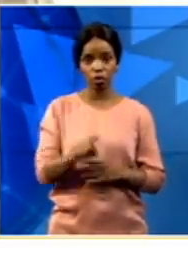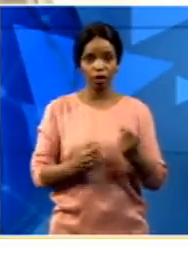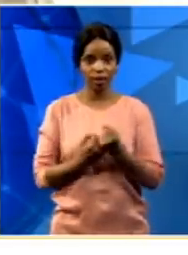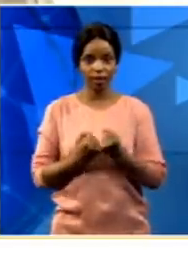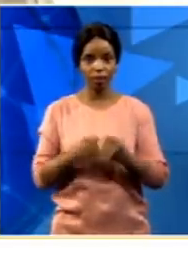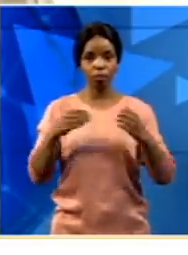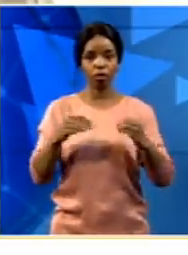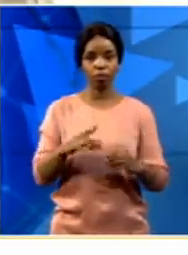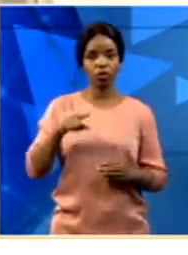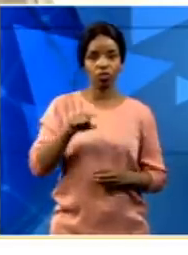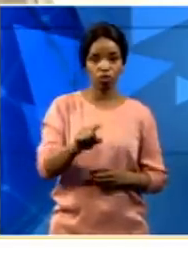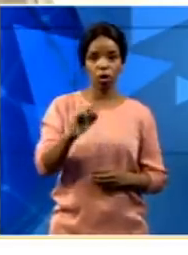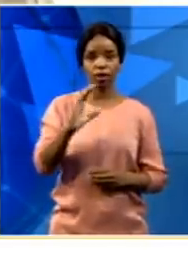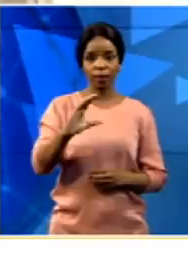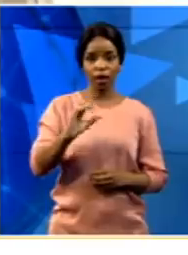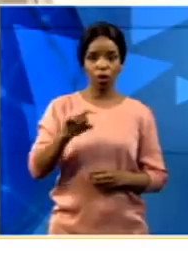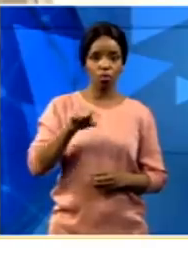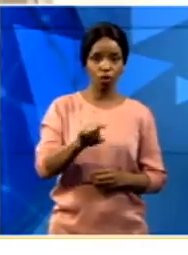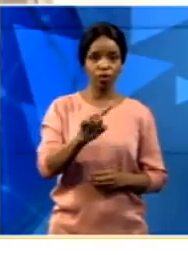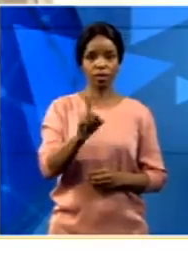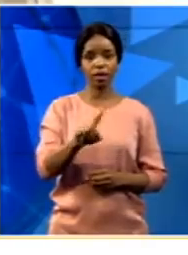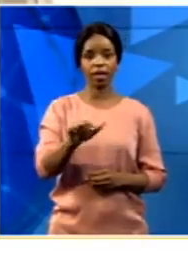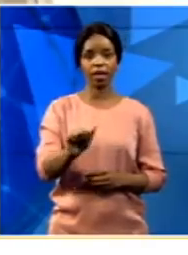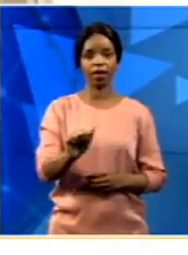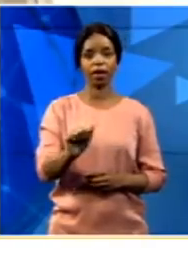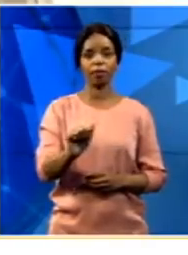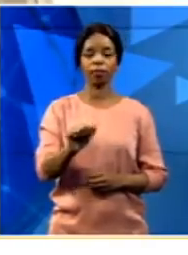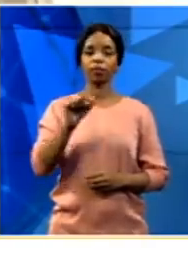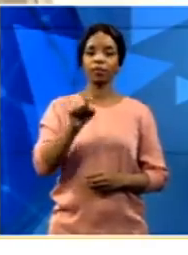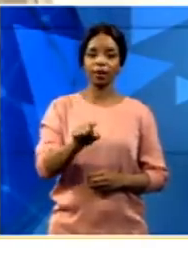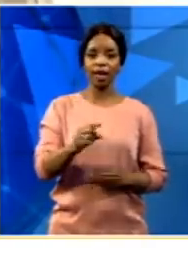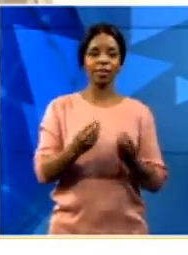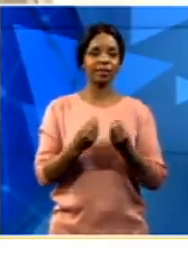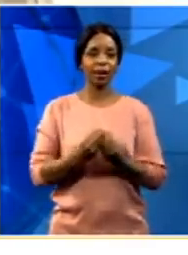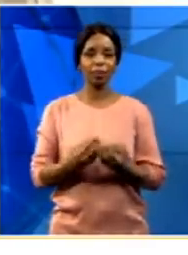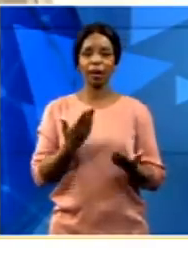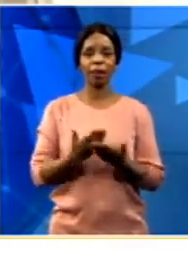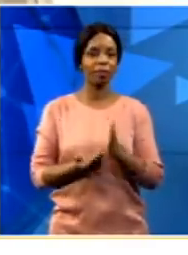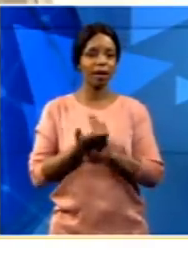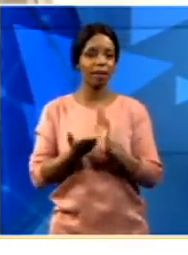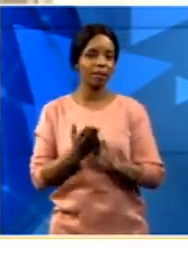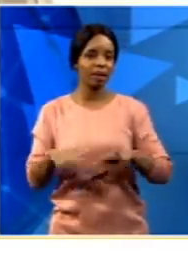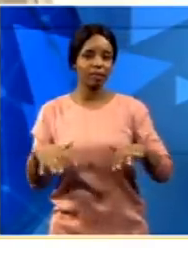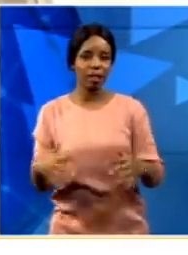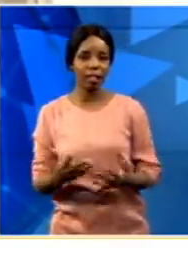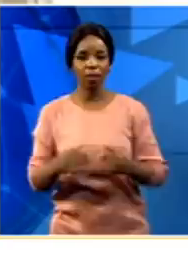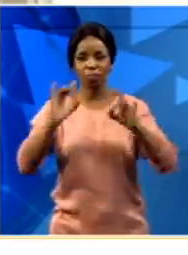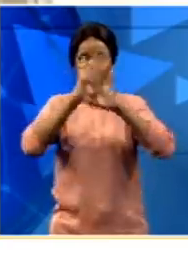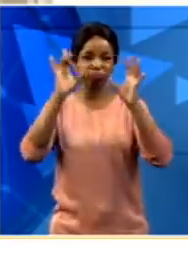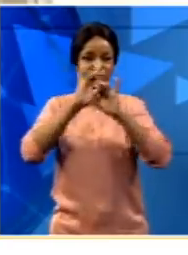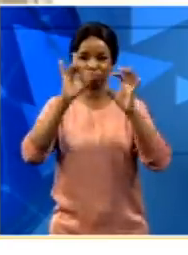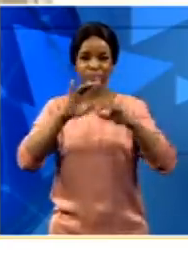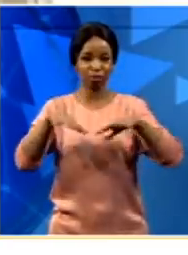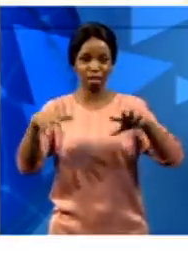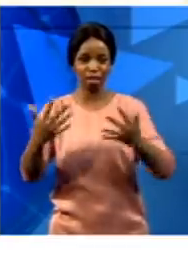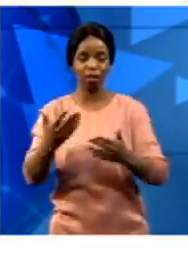www.supportbusiness.co.za. Excellent. And Leanne, if there's anything on there that isn't up to date or isn't clear, if there's more clarity required, we also have